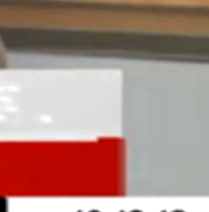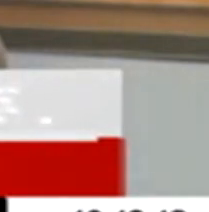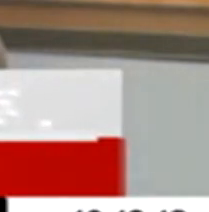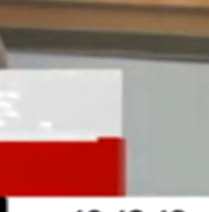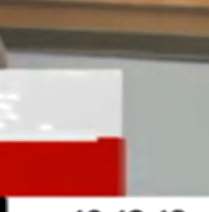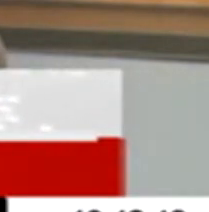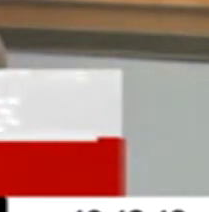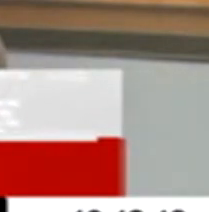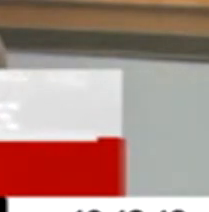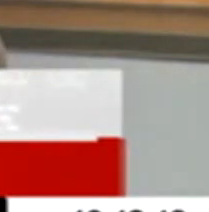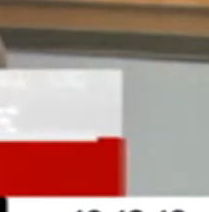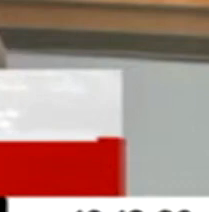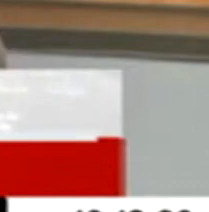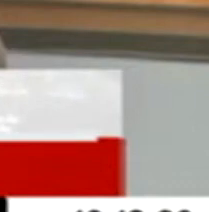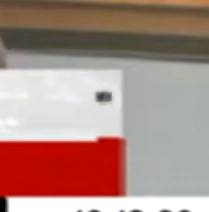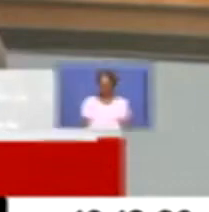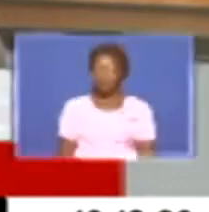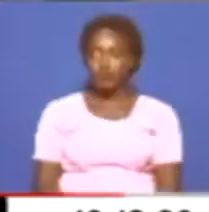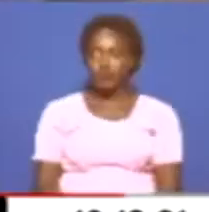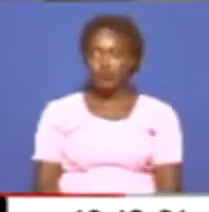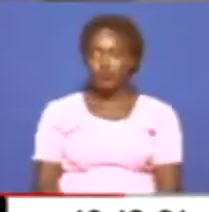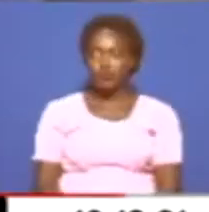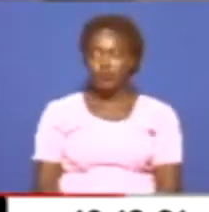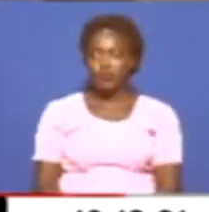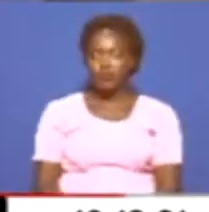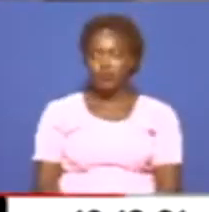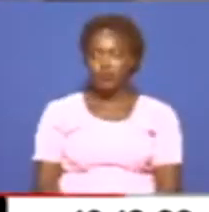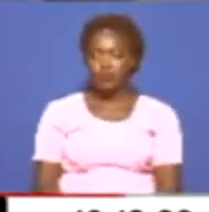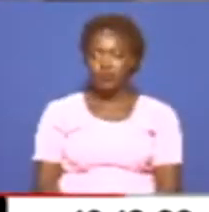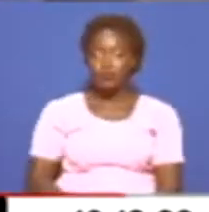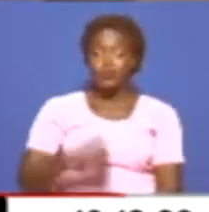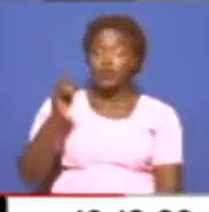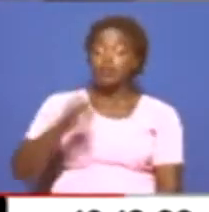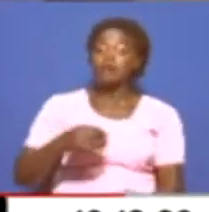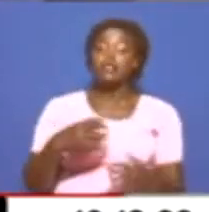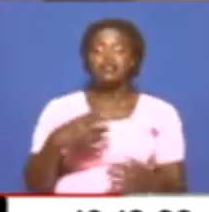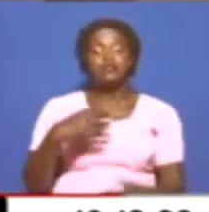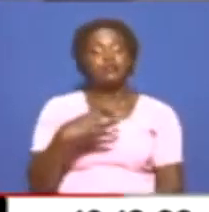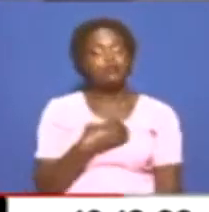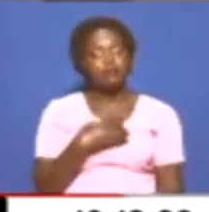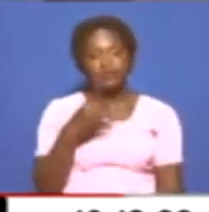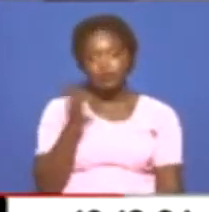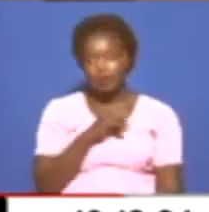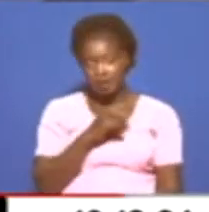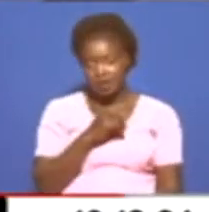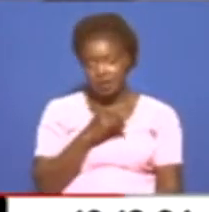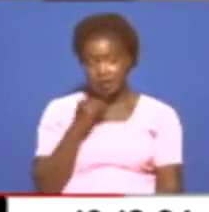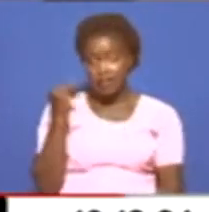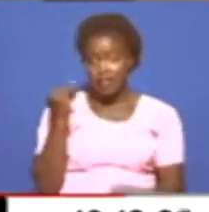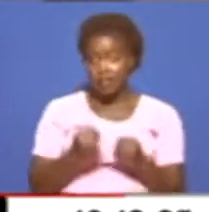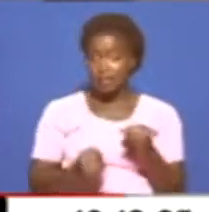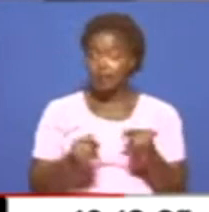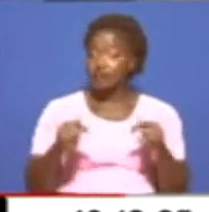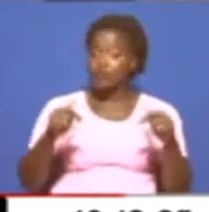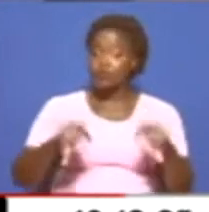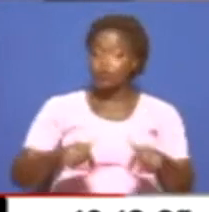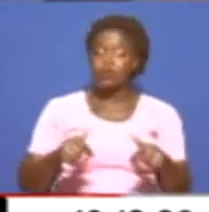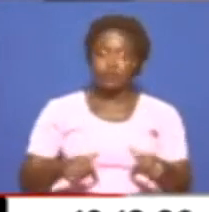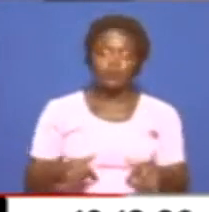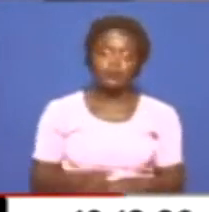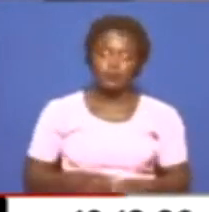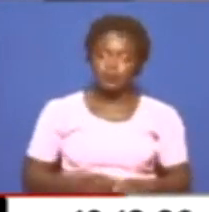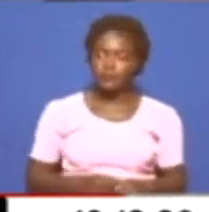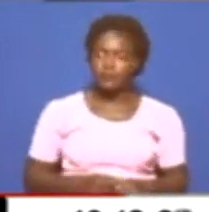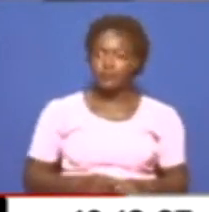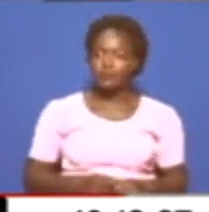any elective positions are supposed to have resigned by end of today or by close of business